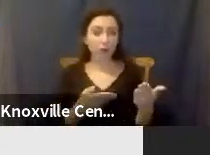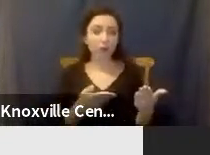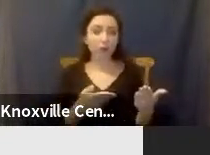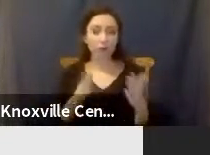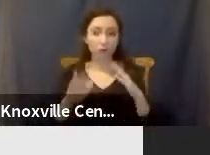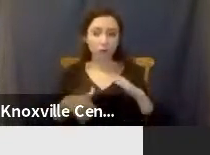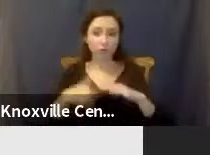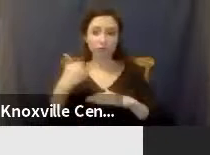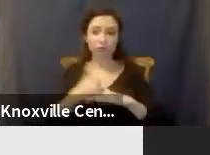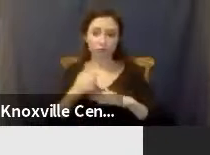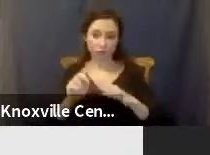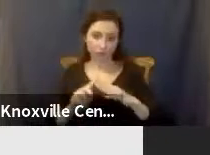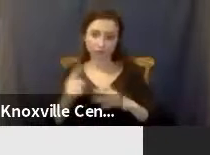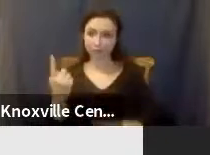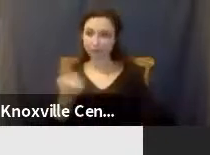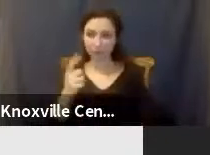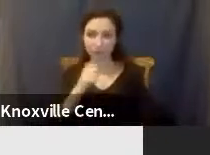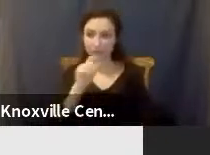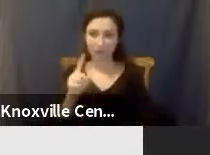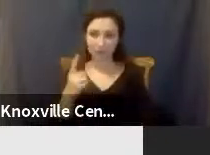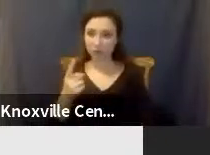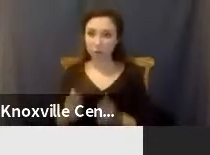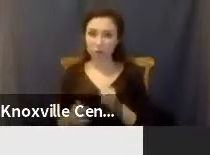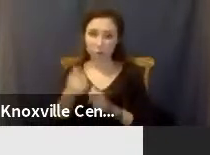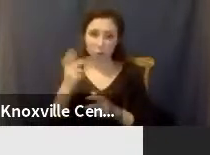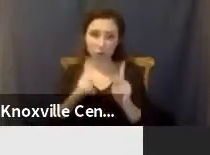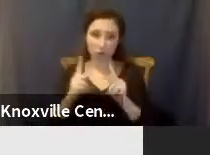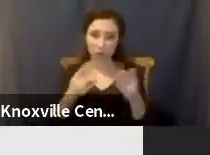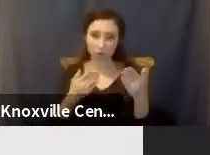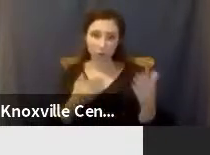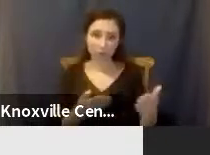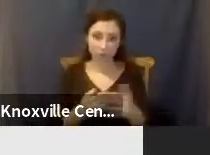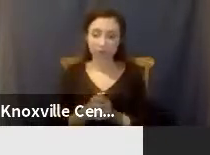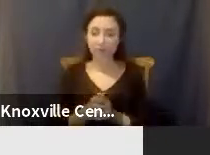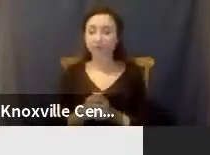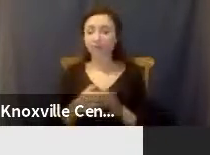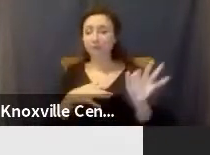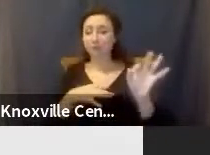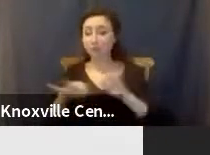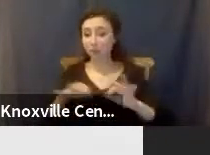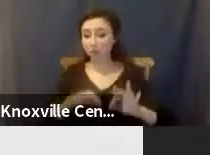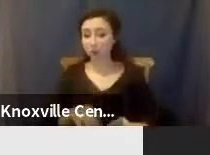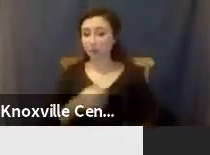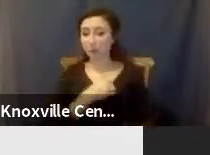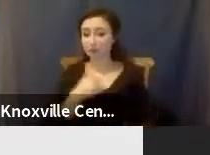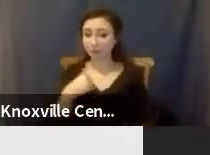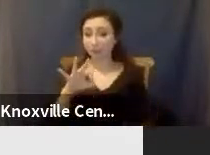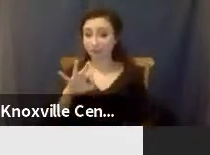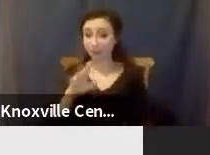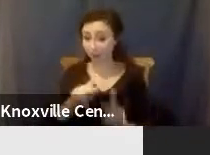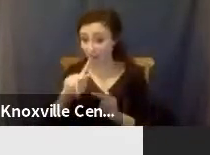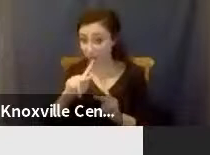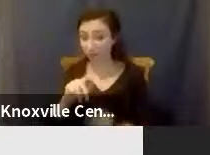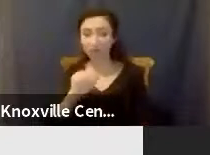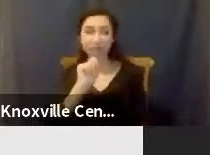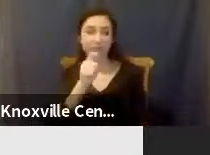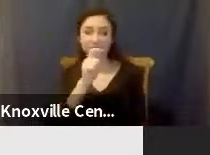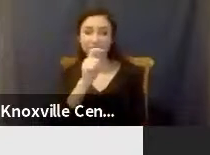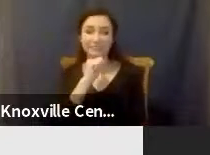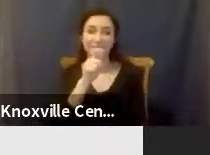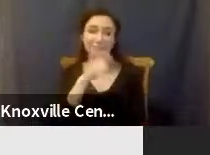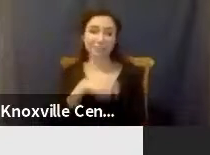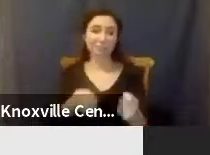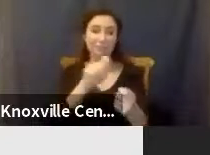something, not just a majority of those present. But it describes the membership as being 9. It doesn't